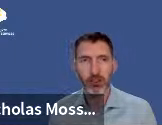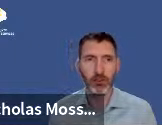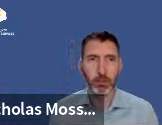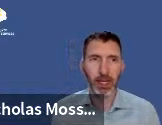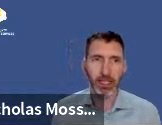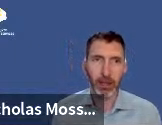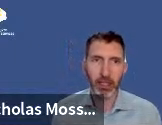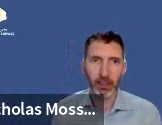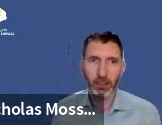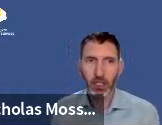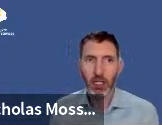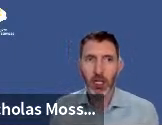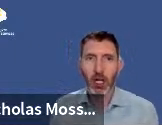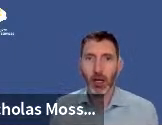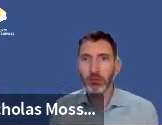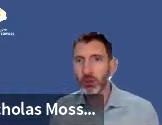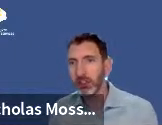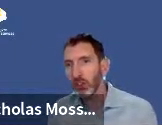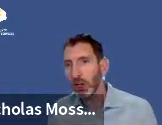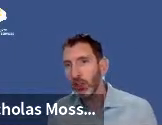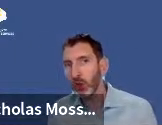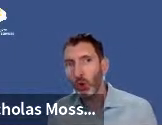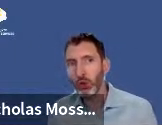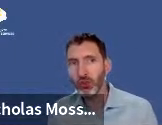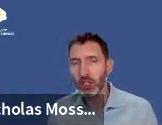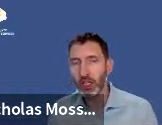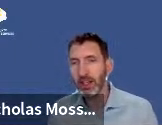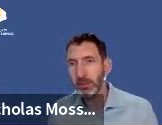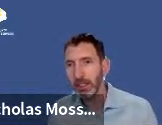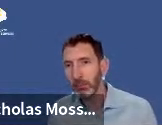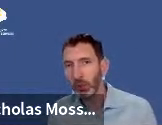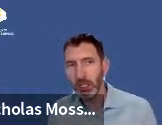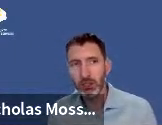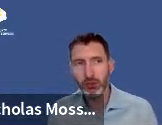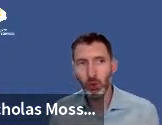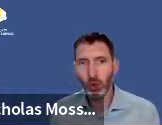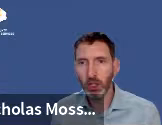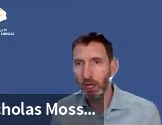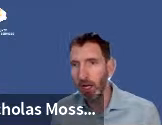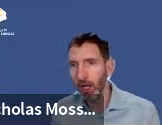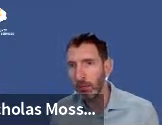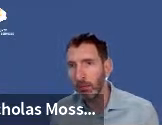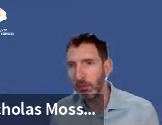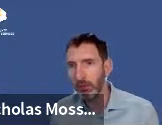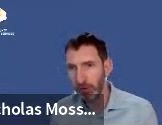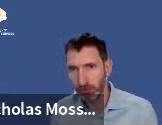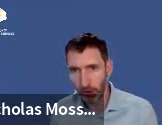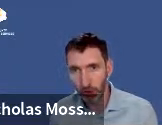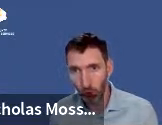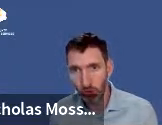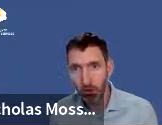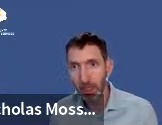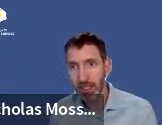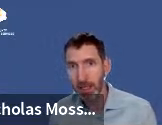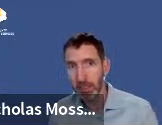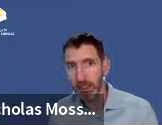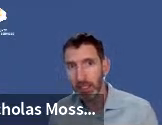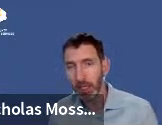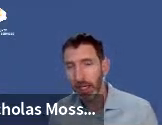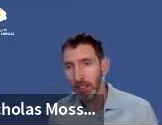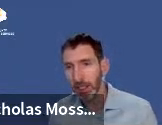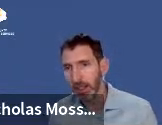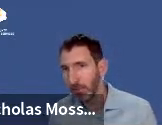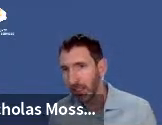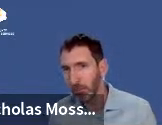next phase of the pandemic? So these are our goals, and they've been in place for our goals for the